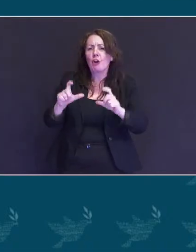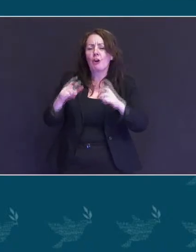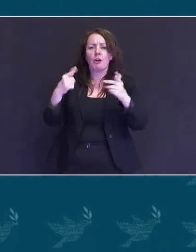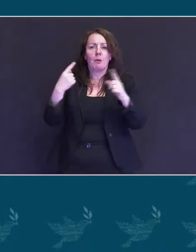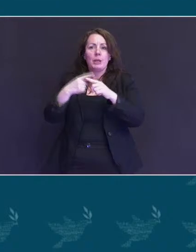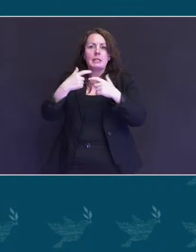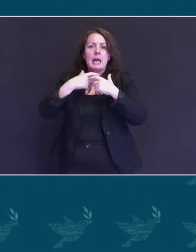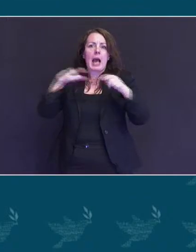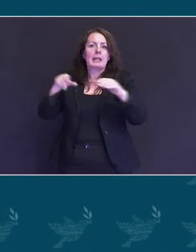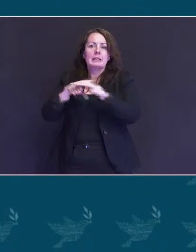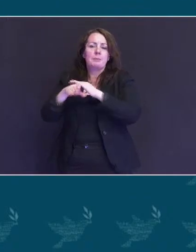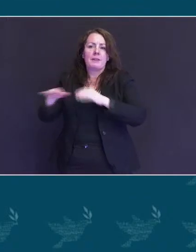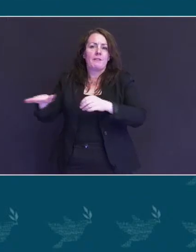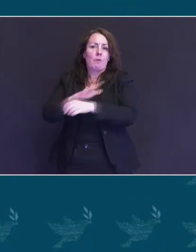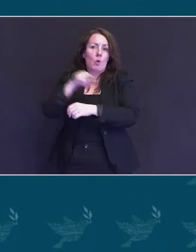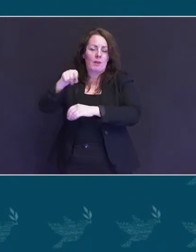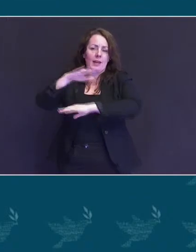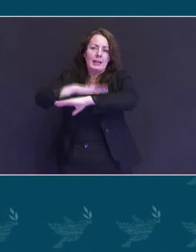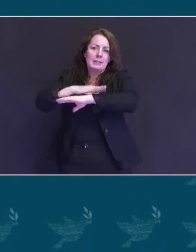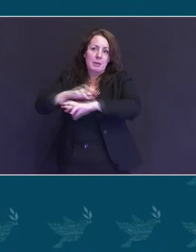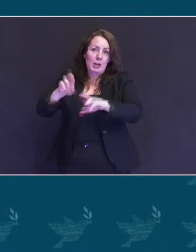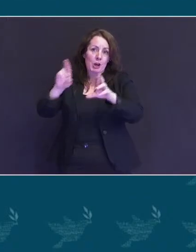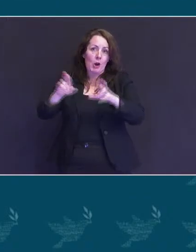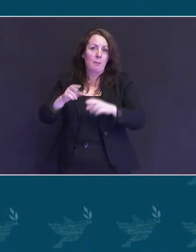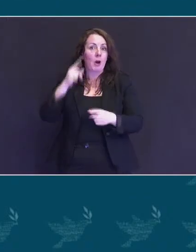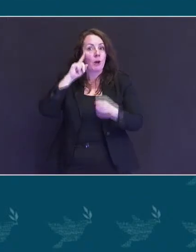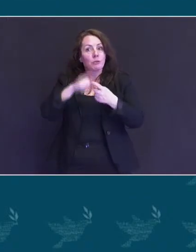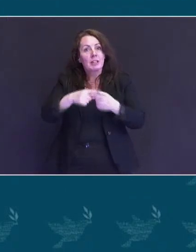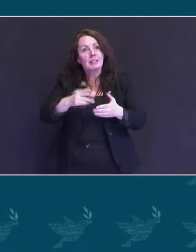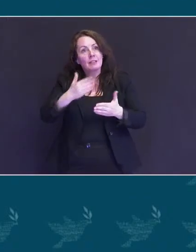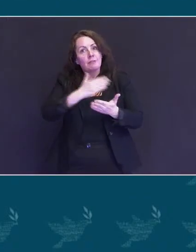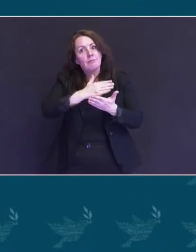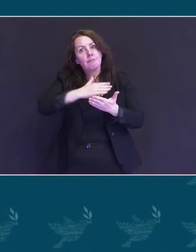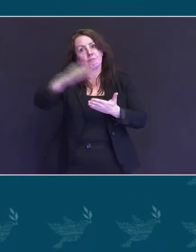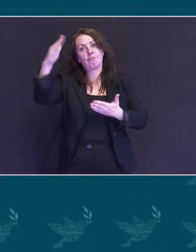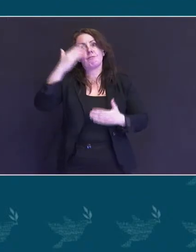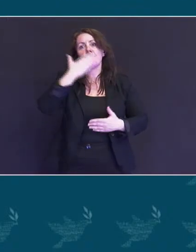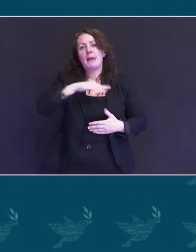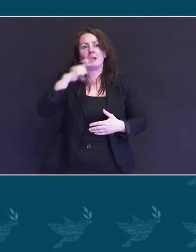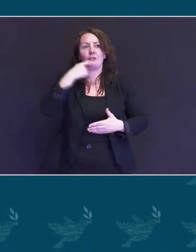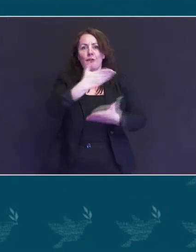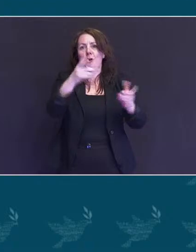can then improve the language literacy of our teachers. Thank you.